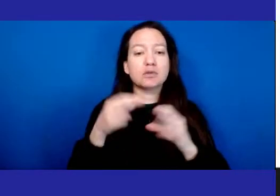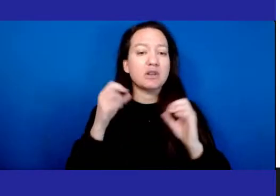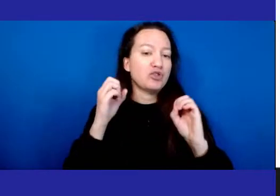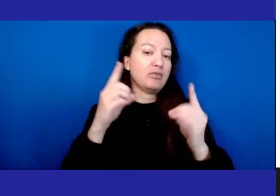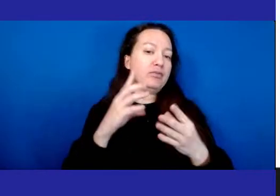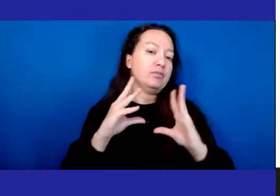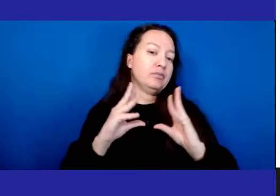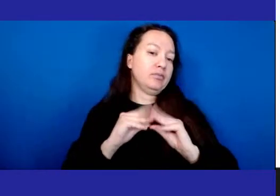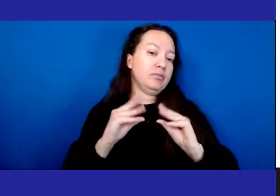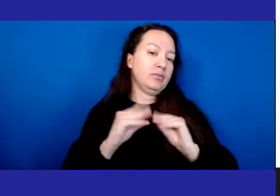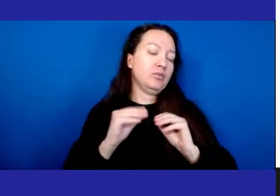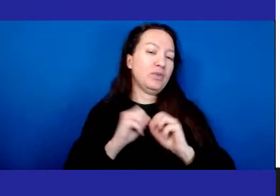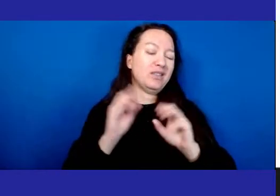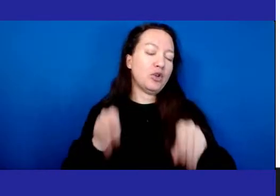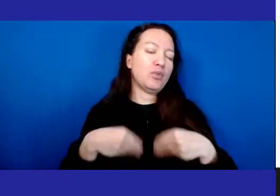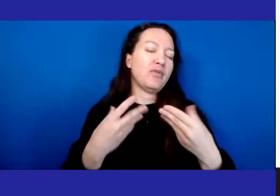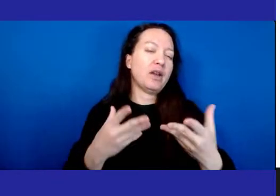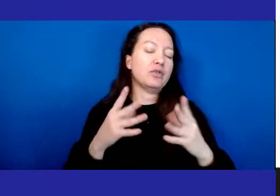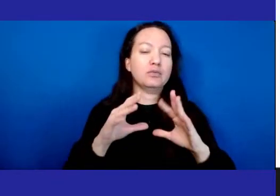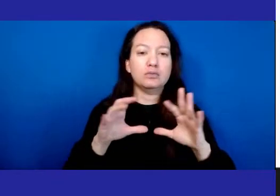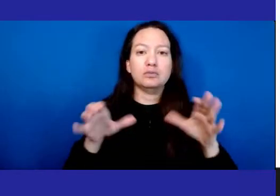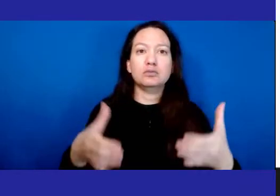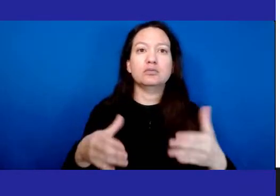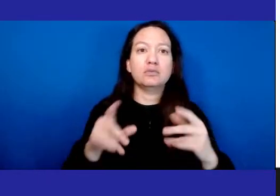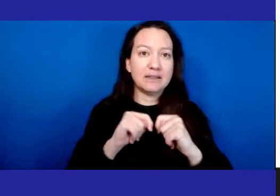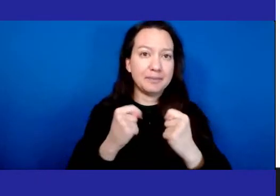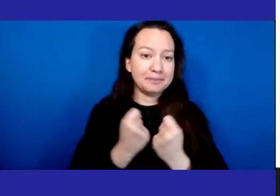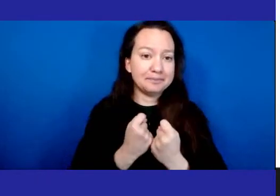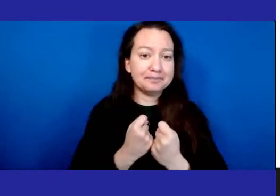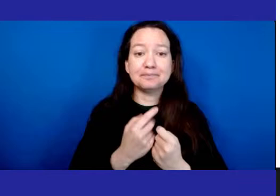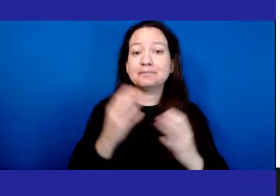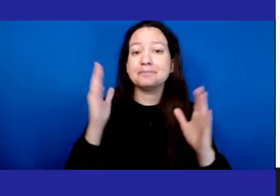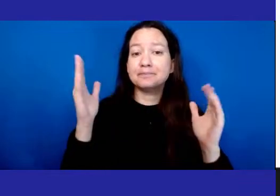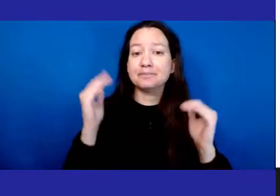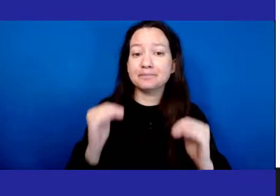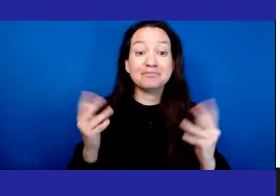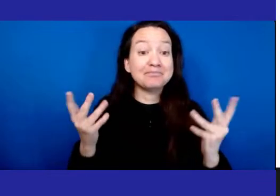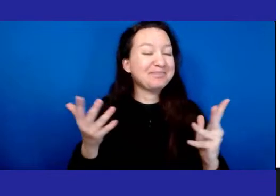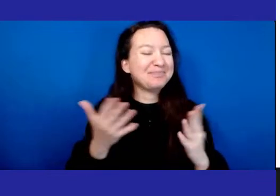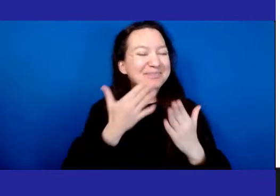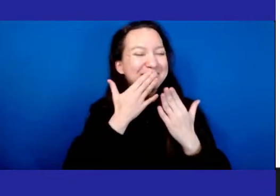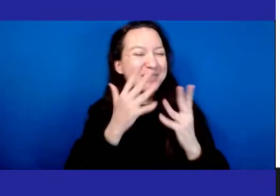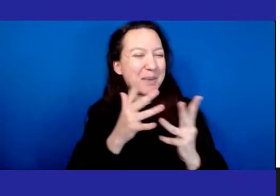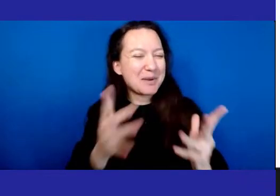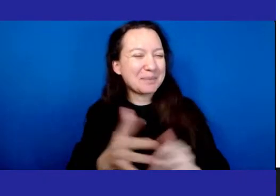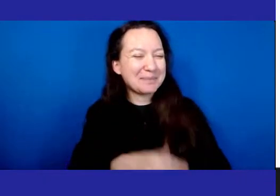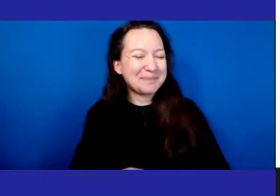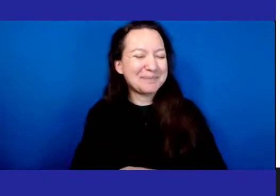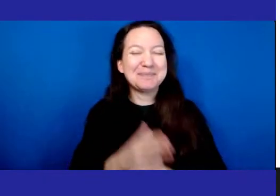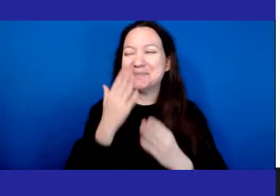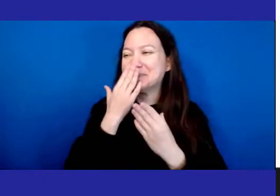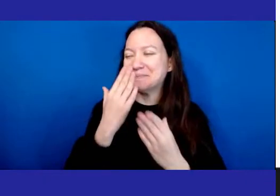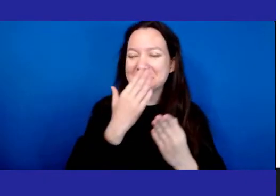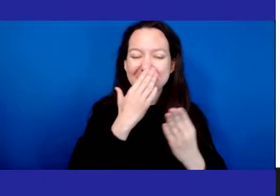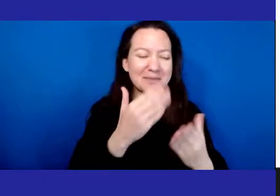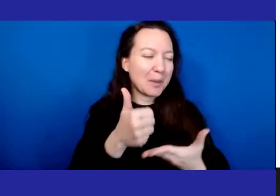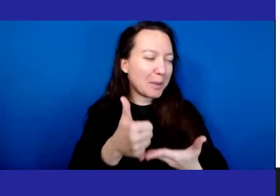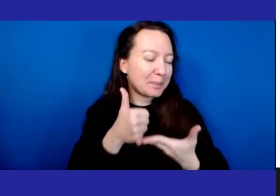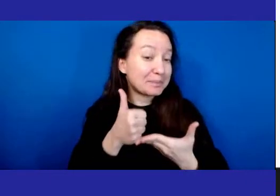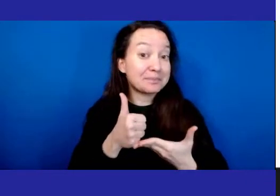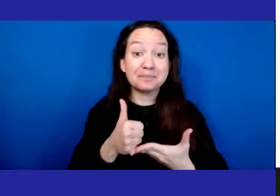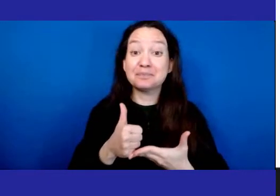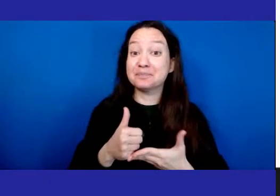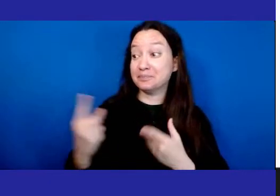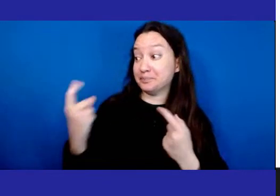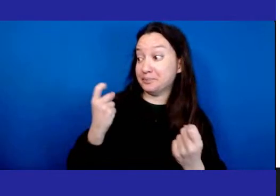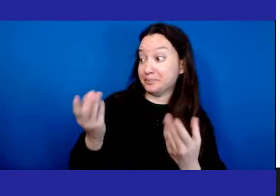session with our provider teams. Thank you. Next slide. Oh, and that's it. Thank you very much. Thank and you. thanks to everyone who helped. Dr. make this Martone, possible. question?